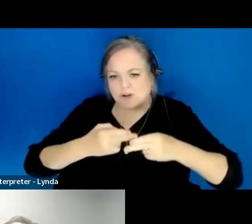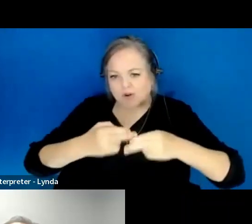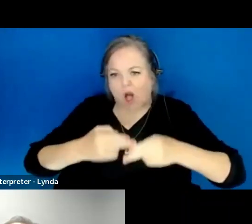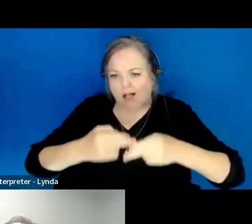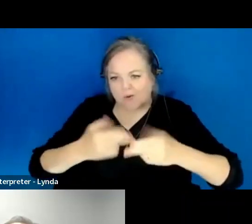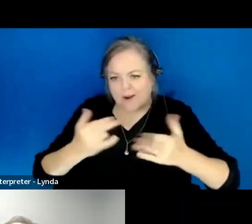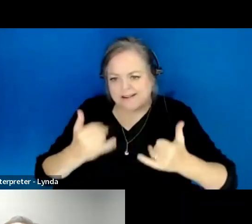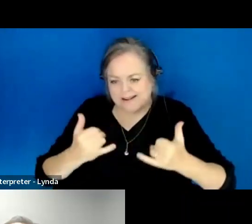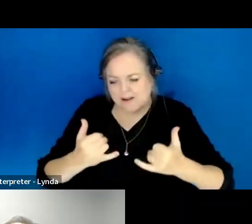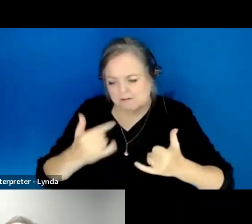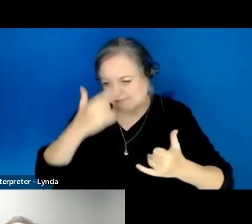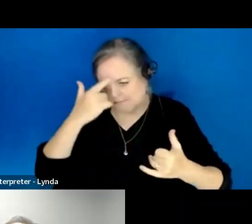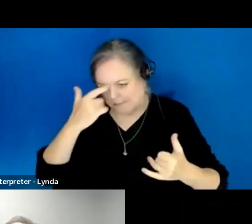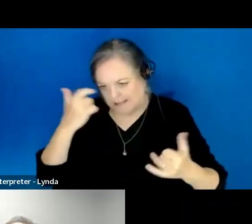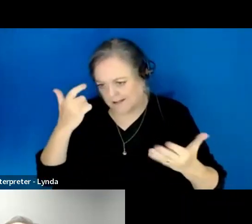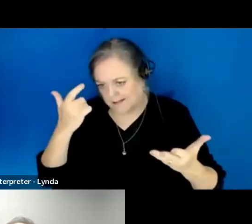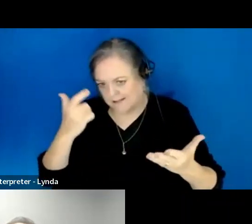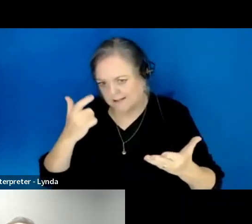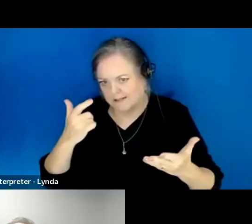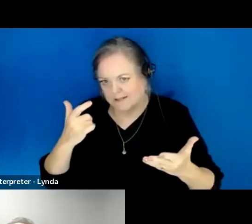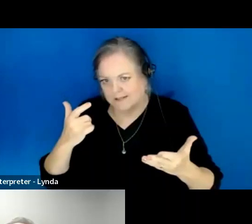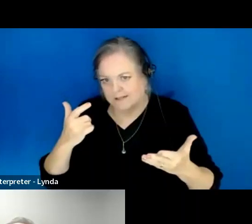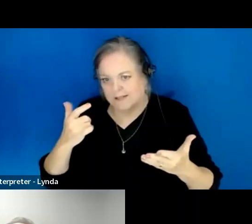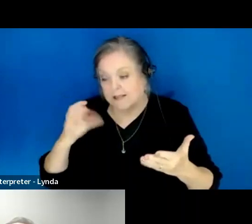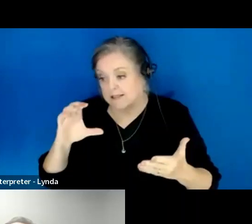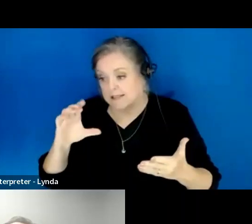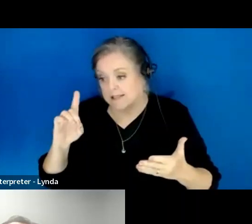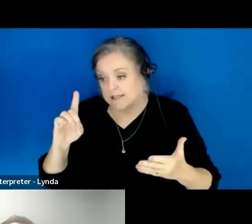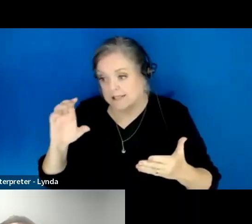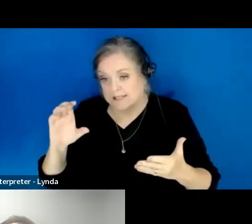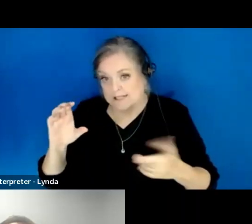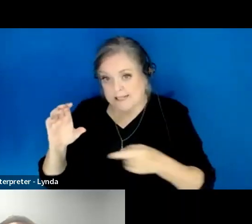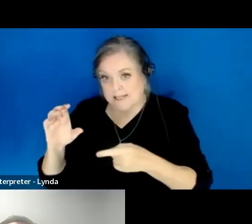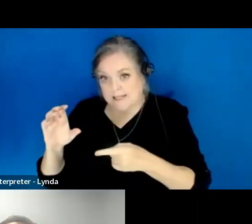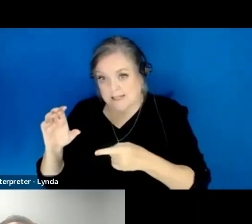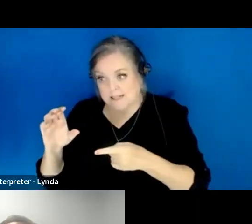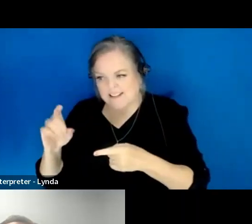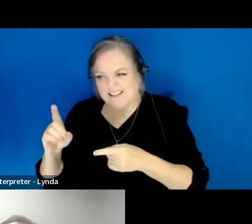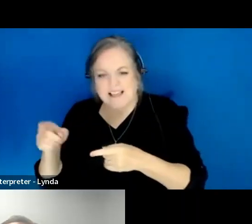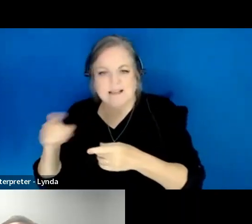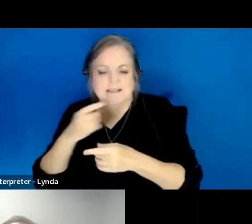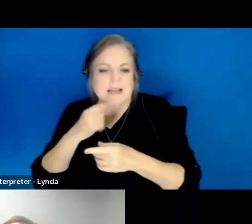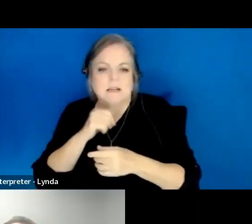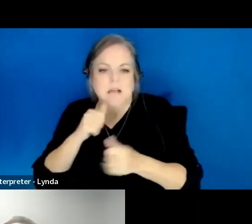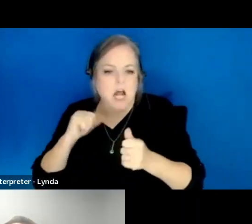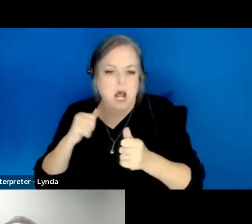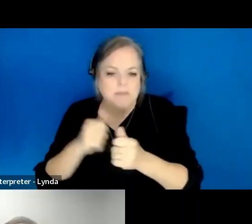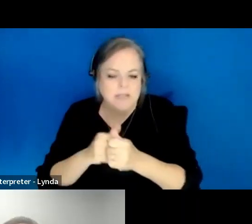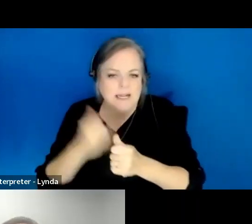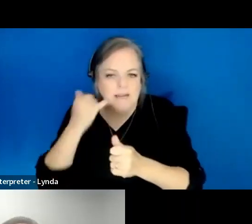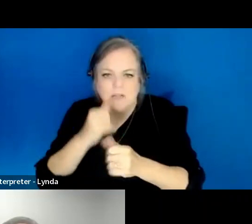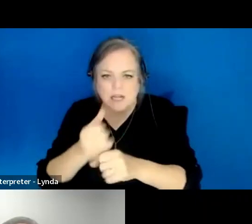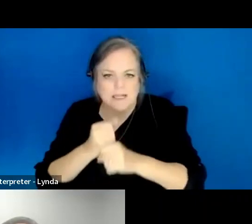now, because how the CDC is moving is that you're not up to date unless you get your fall vaccine. And